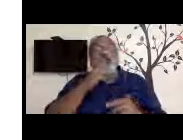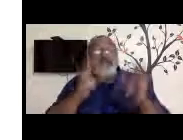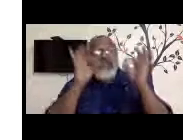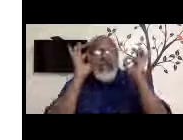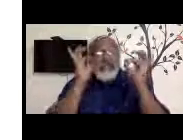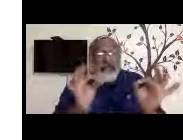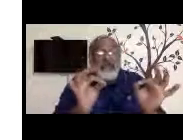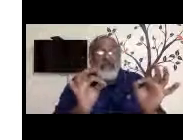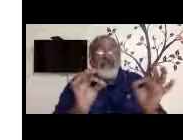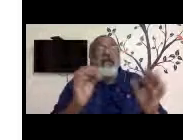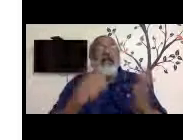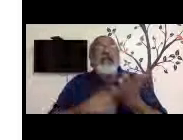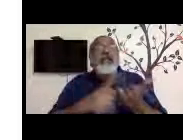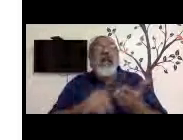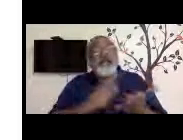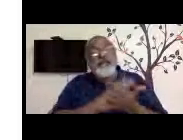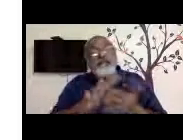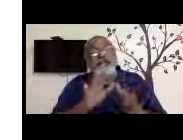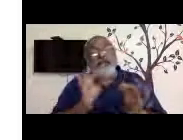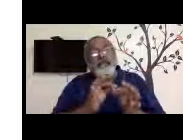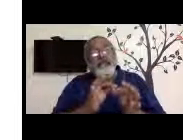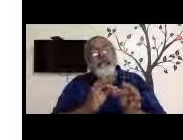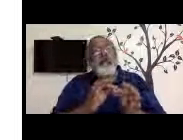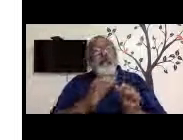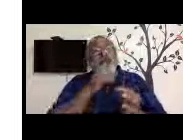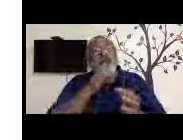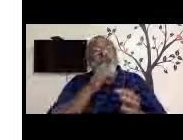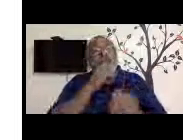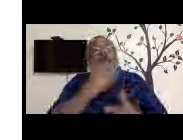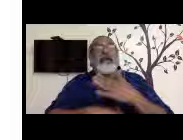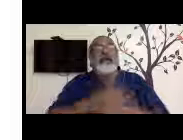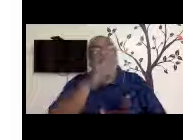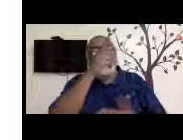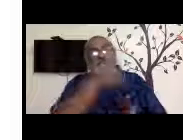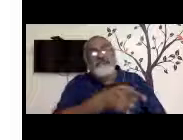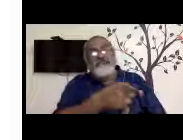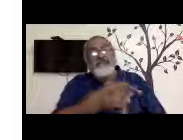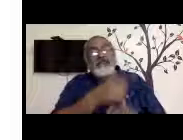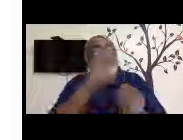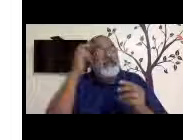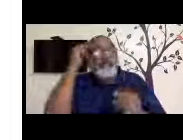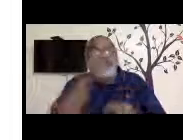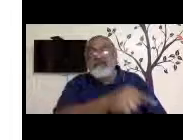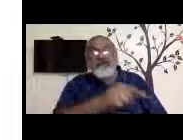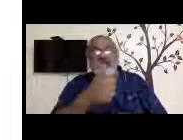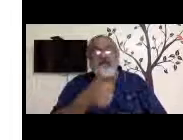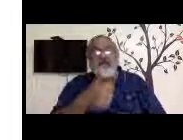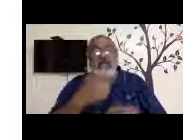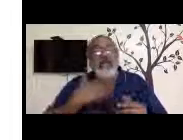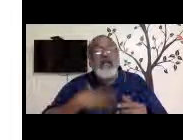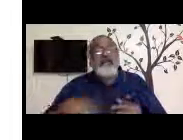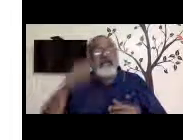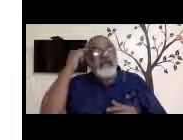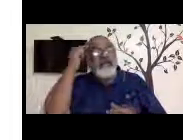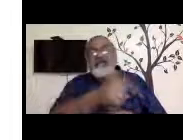specific rehabilitational needs of persons with disabilities. And in India, we have